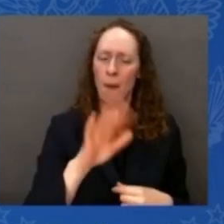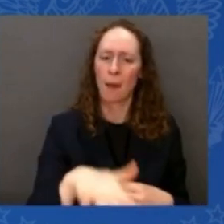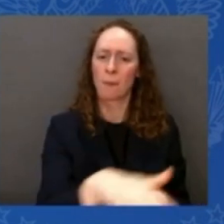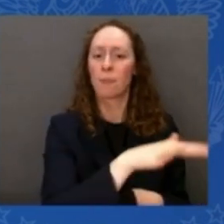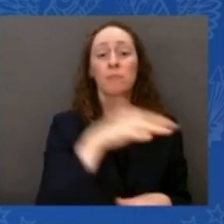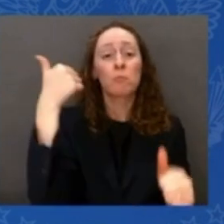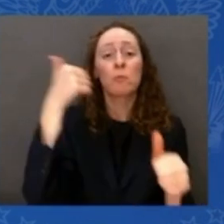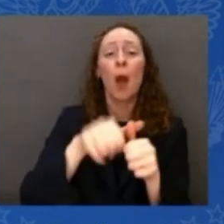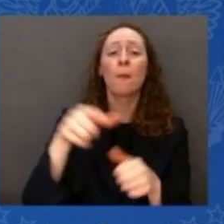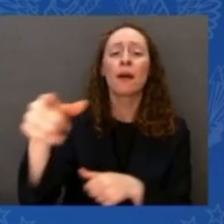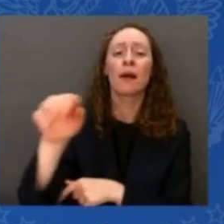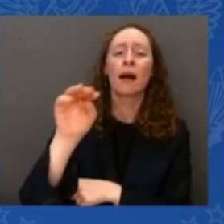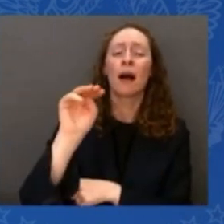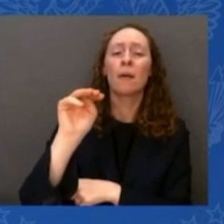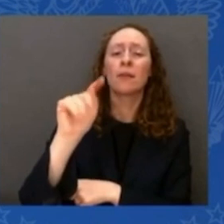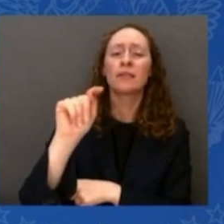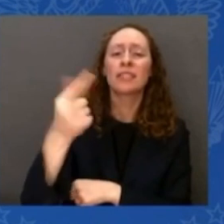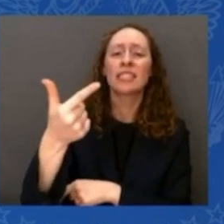liar?